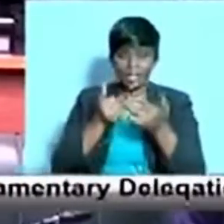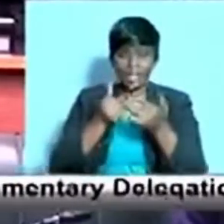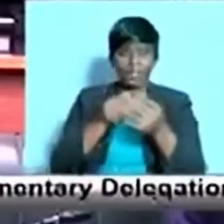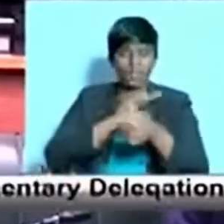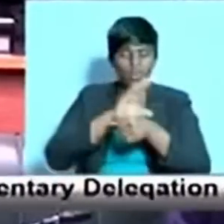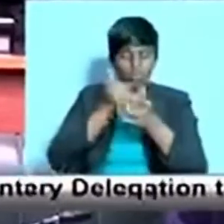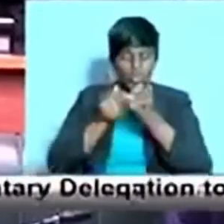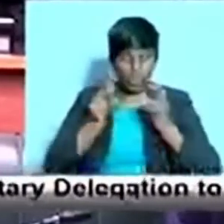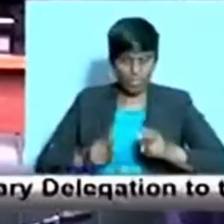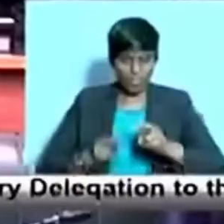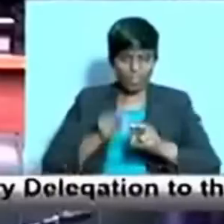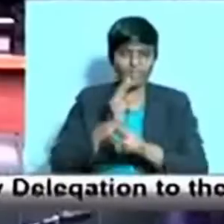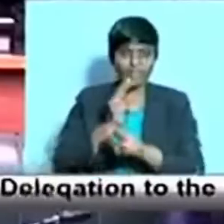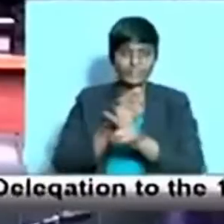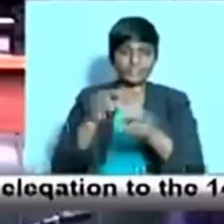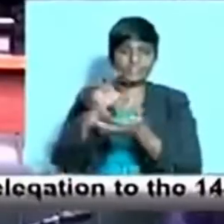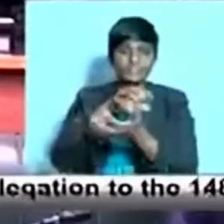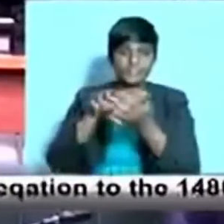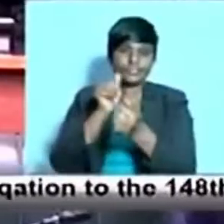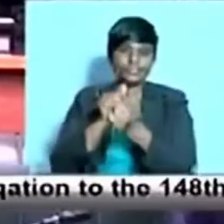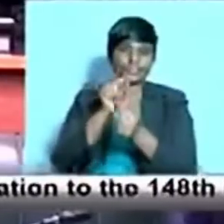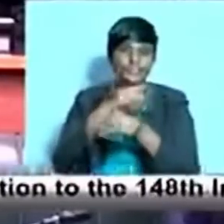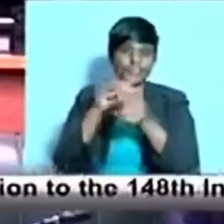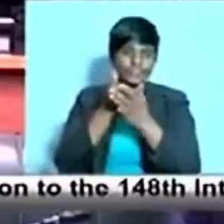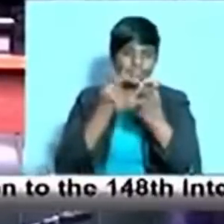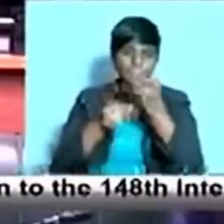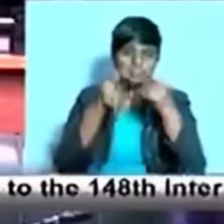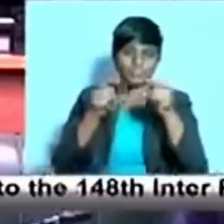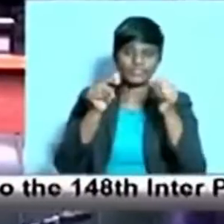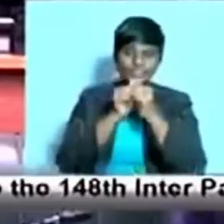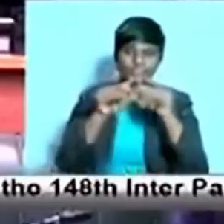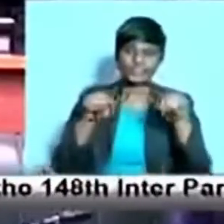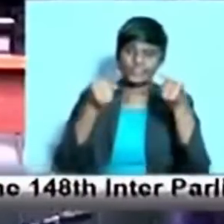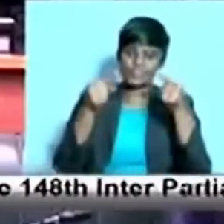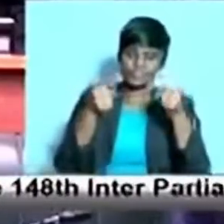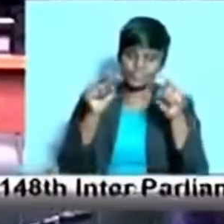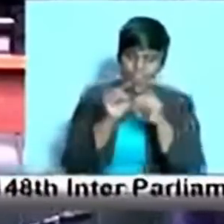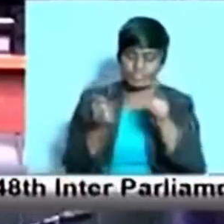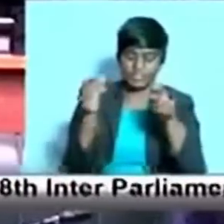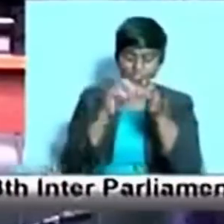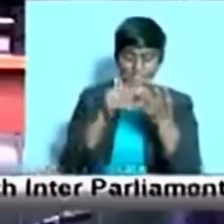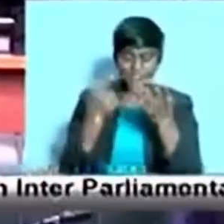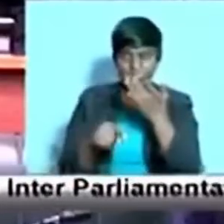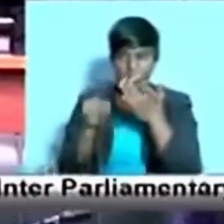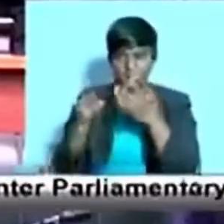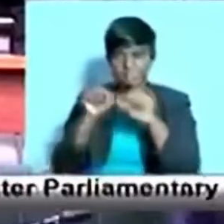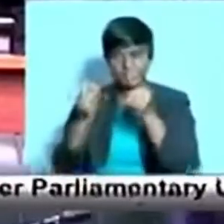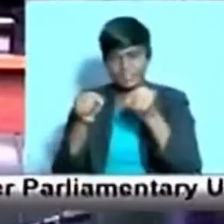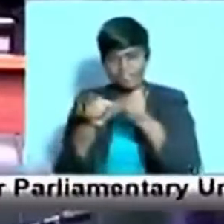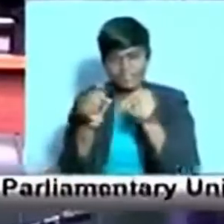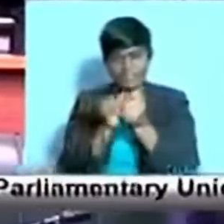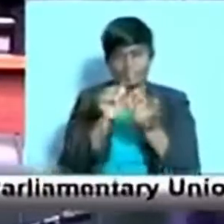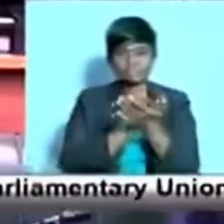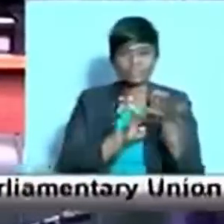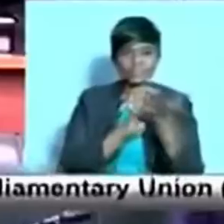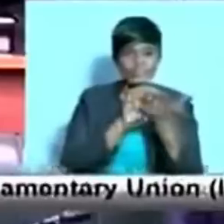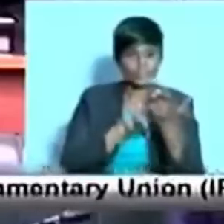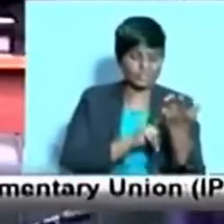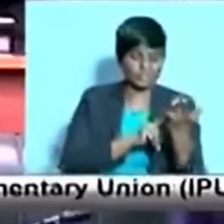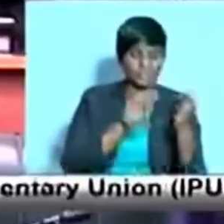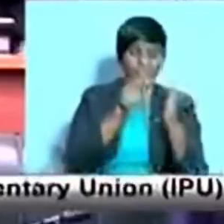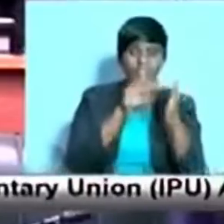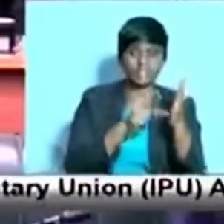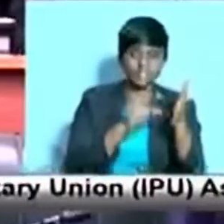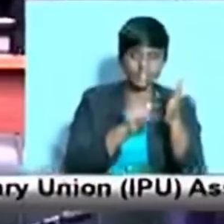rights violations which come about as a result of conflict, as well as breaches of the basic rules,